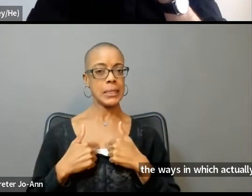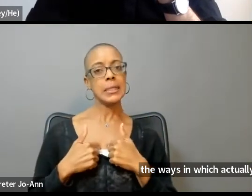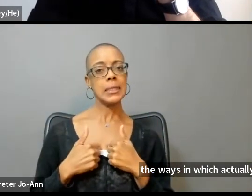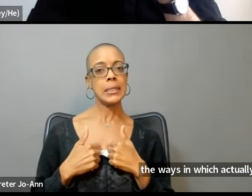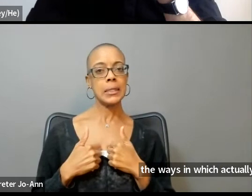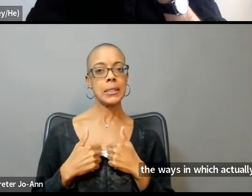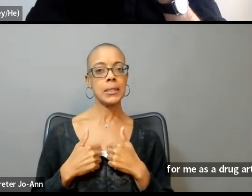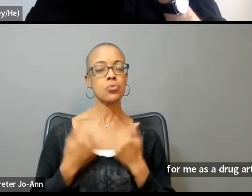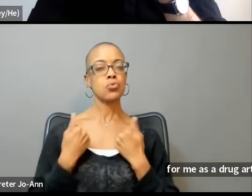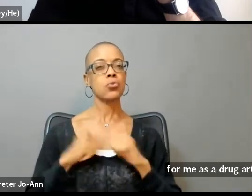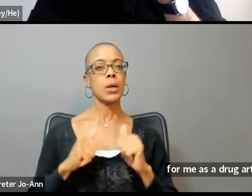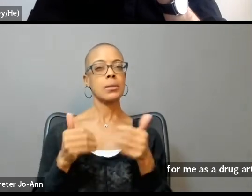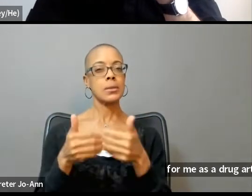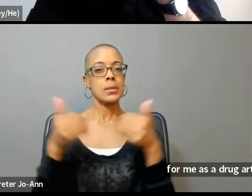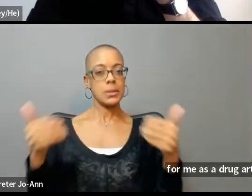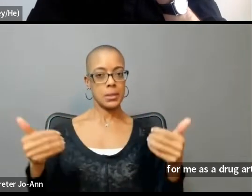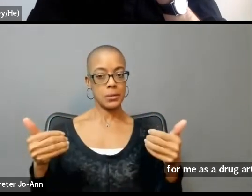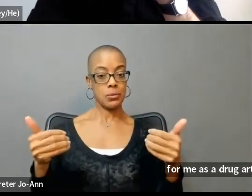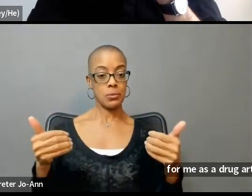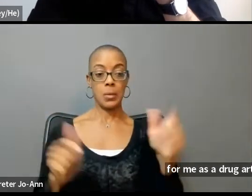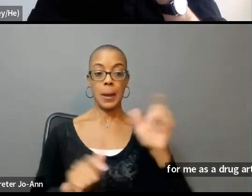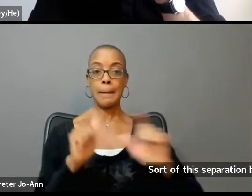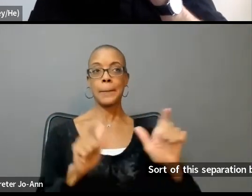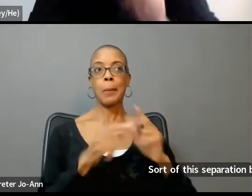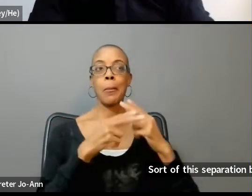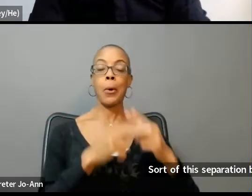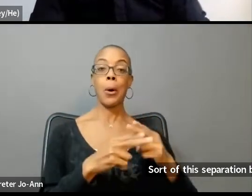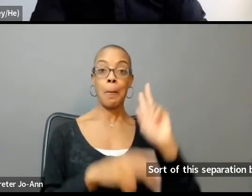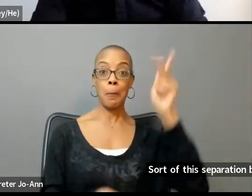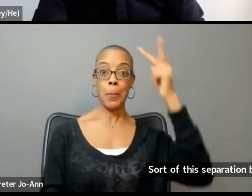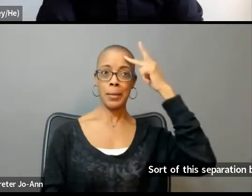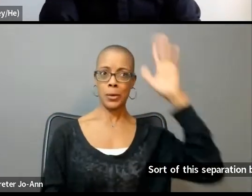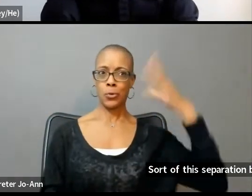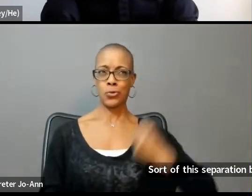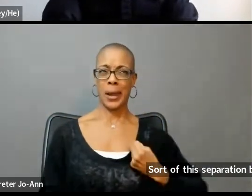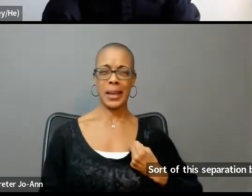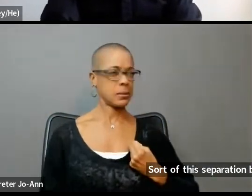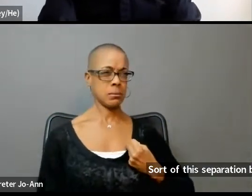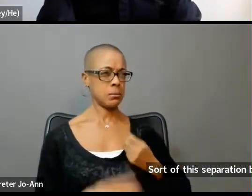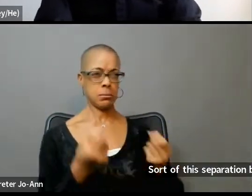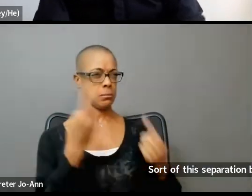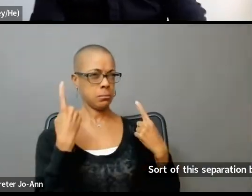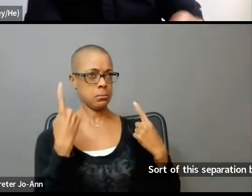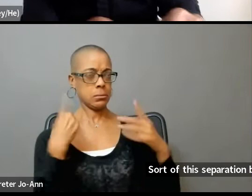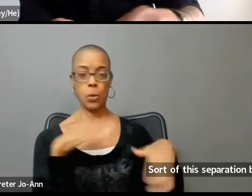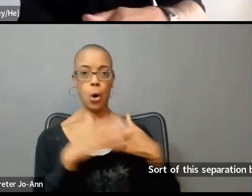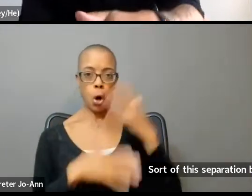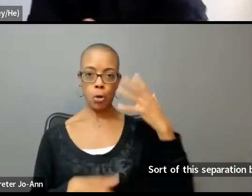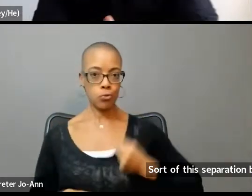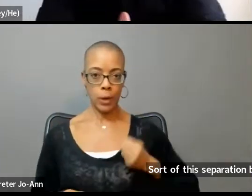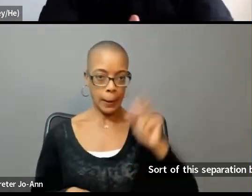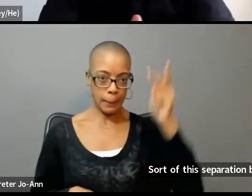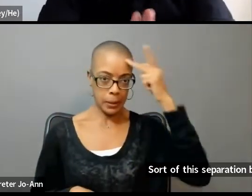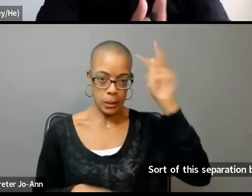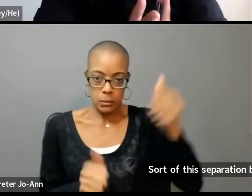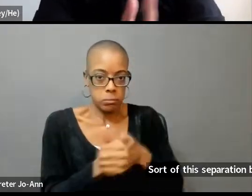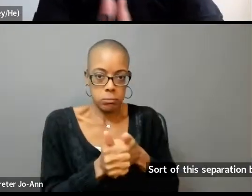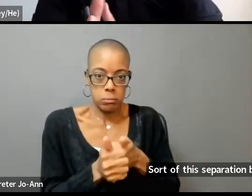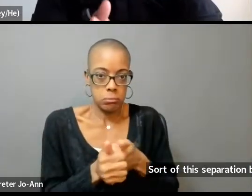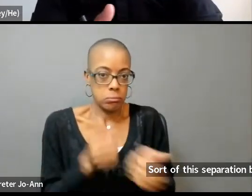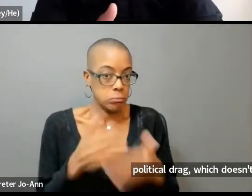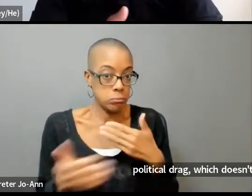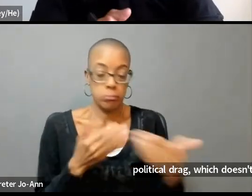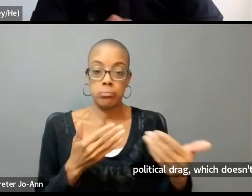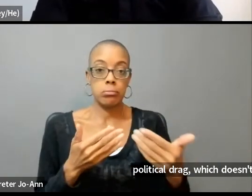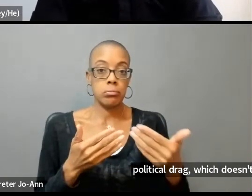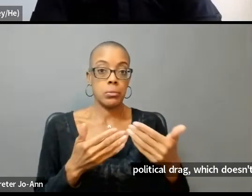this separation between what people call political drag, which doesn't make sense to me because all drag is politicized, whether you're doing overt political